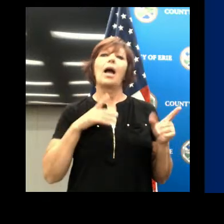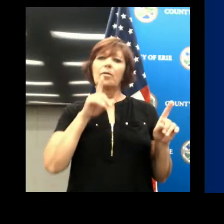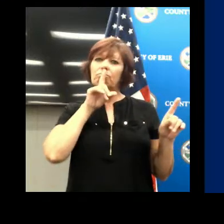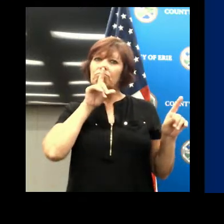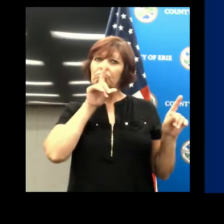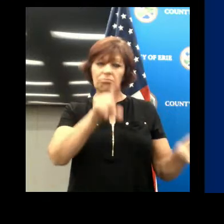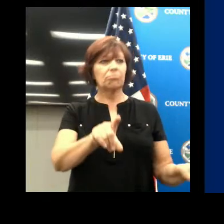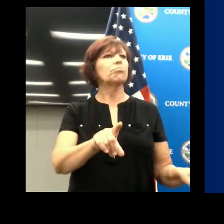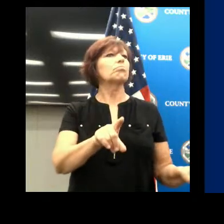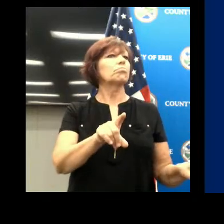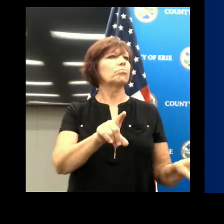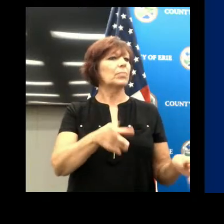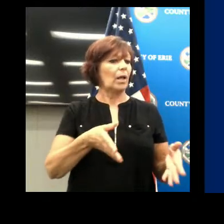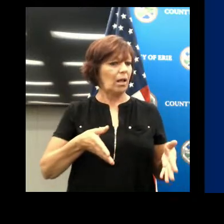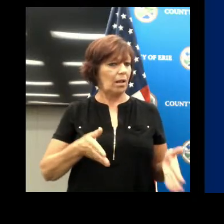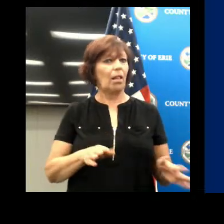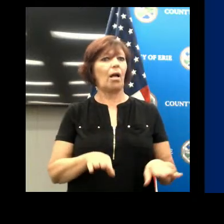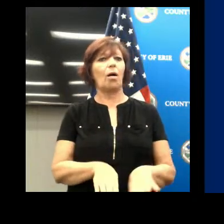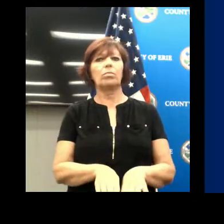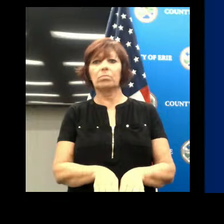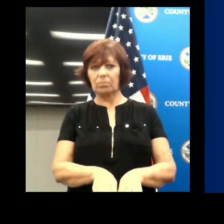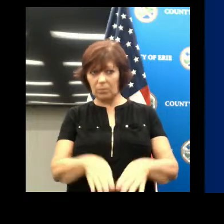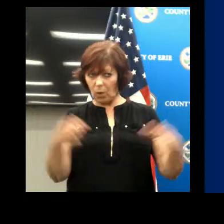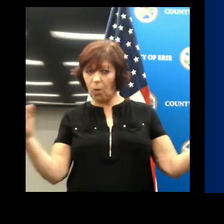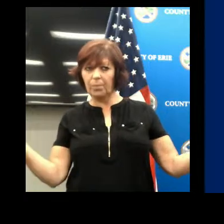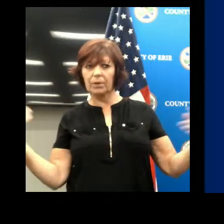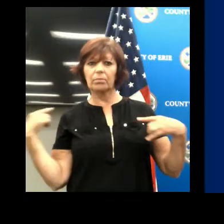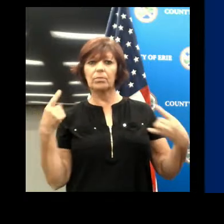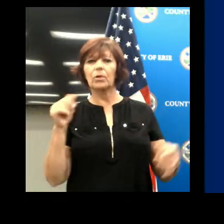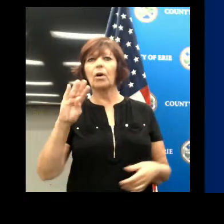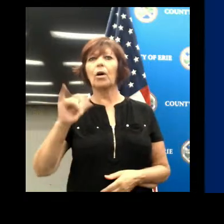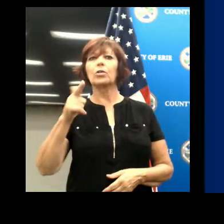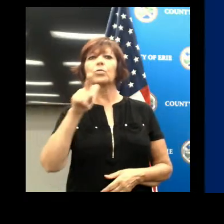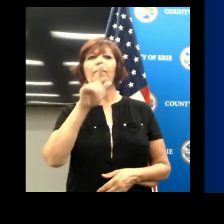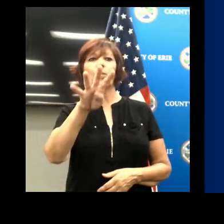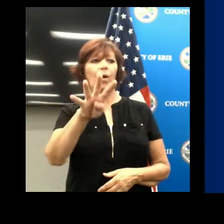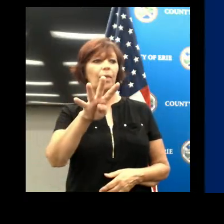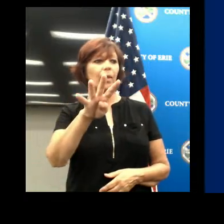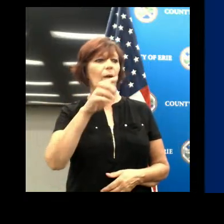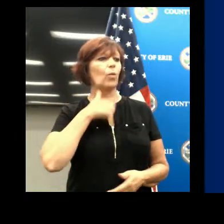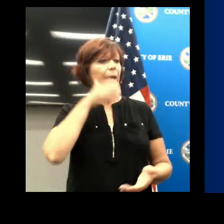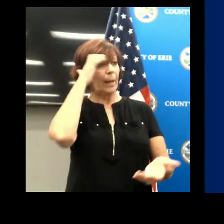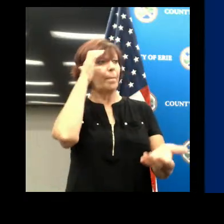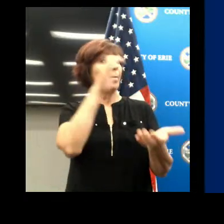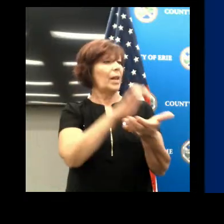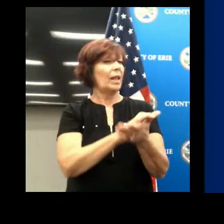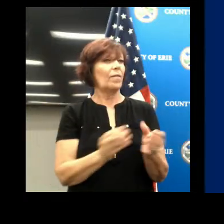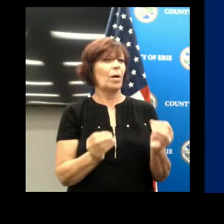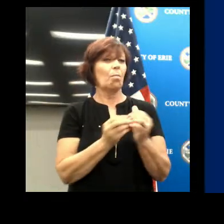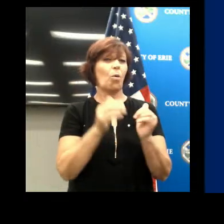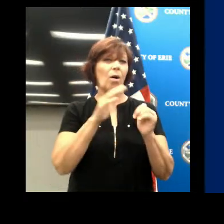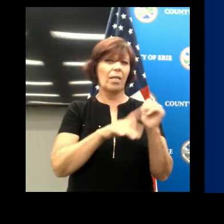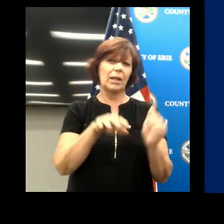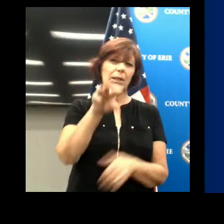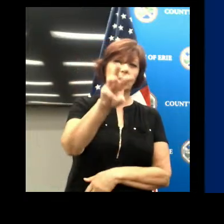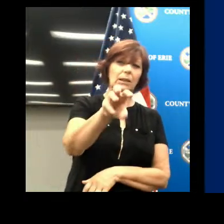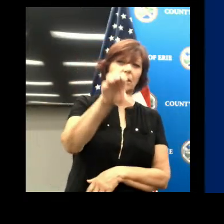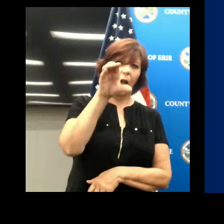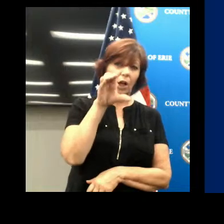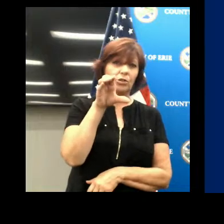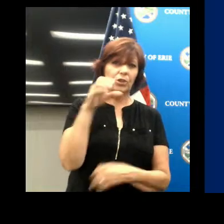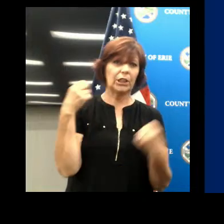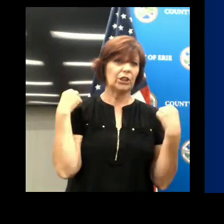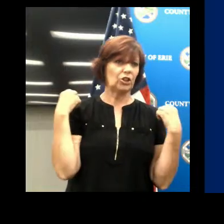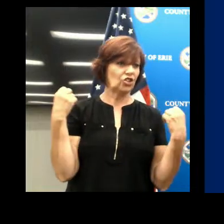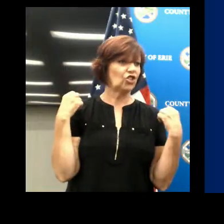fitness centers across Erie County to reopen as of August 24th. We believe there are actually more than 600 gym,